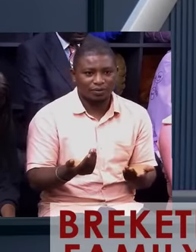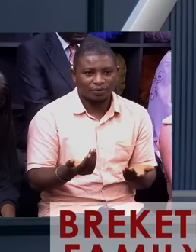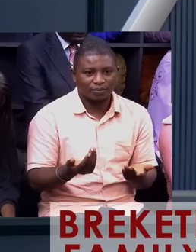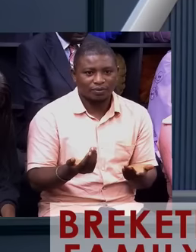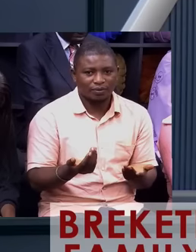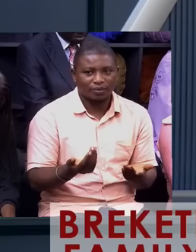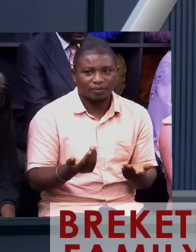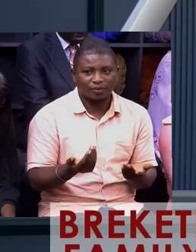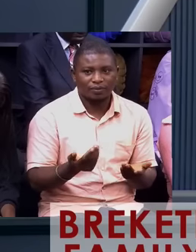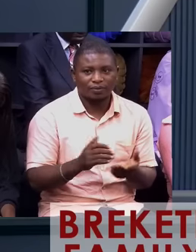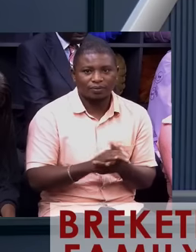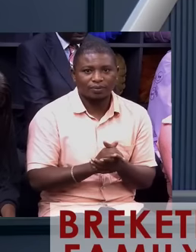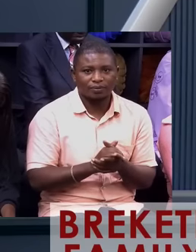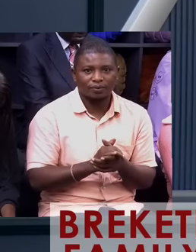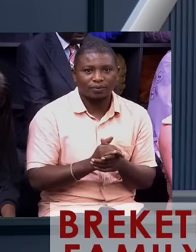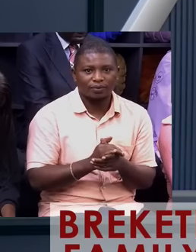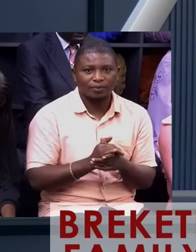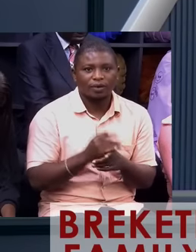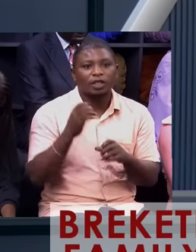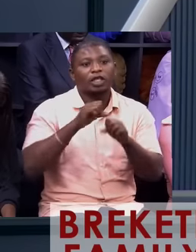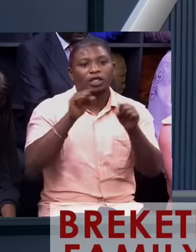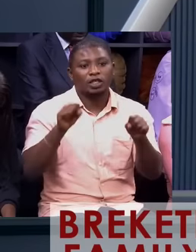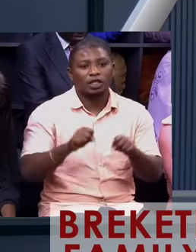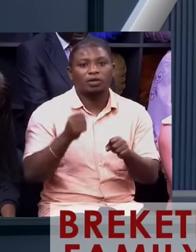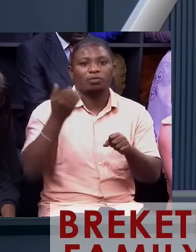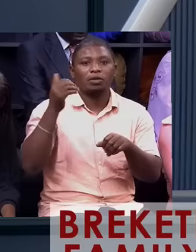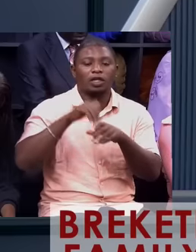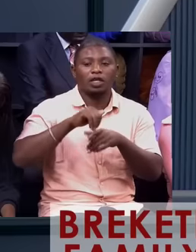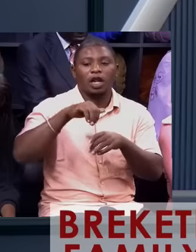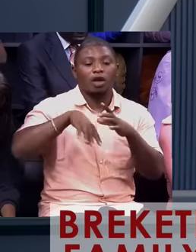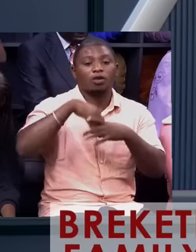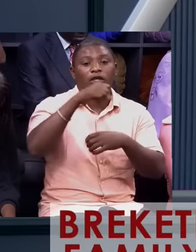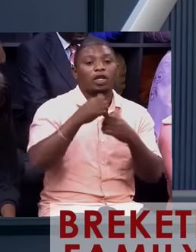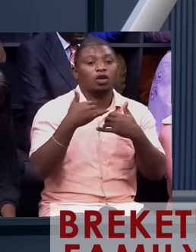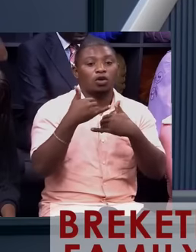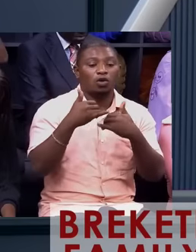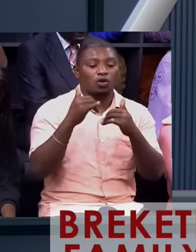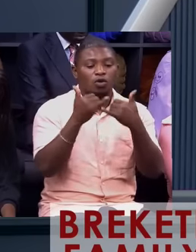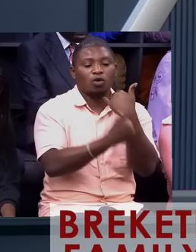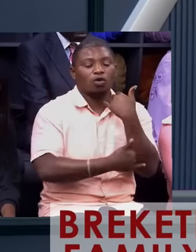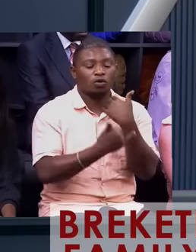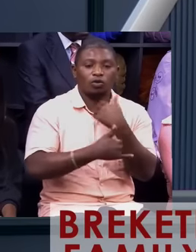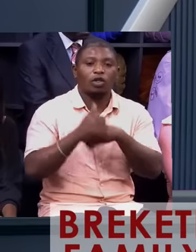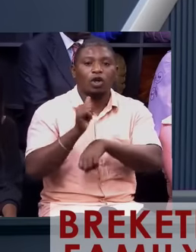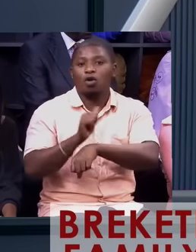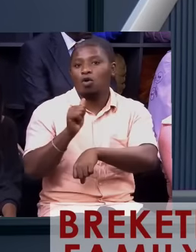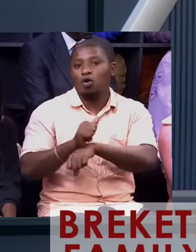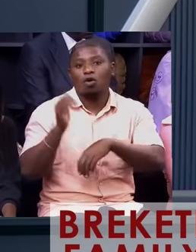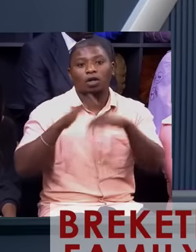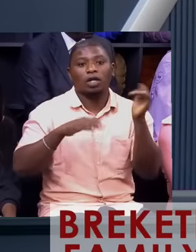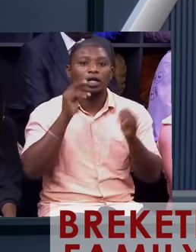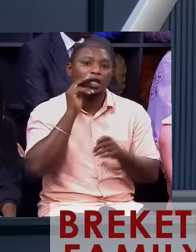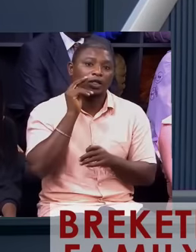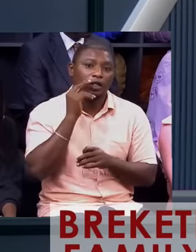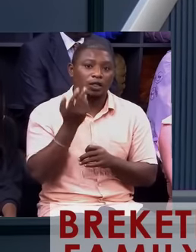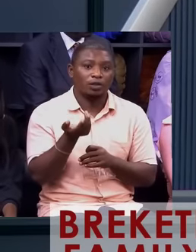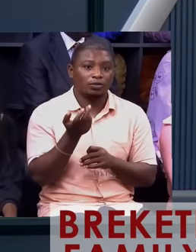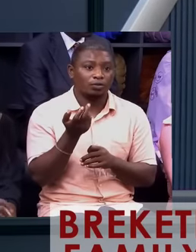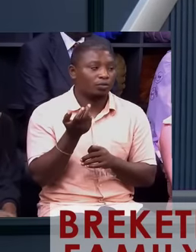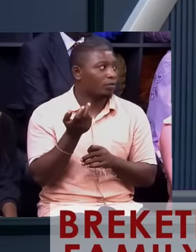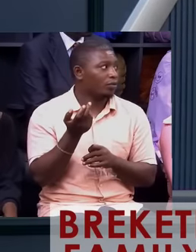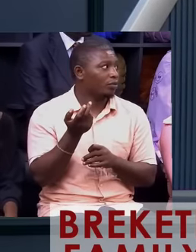Nigeria they better pass us but the system work the system work I watch for news yesterday I see